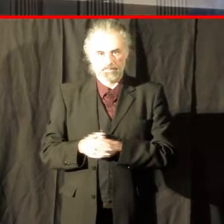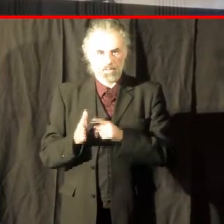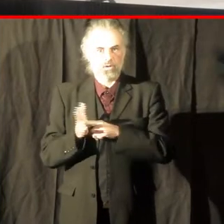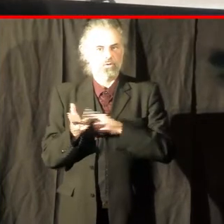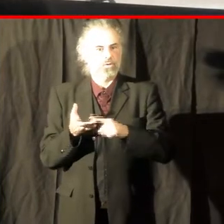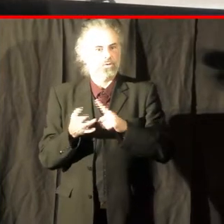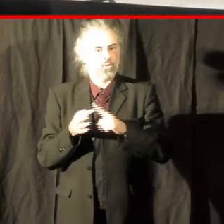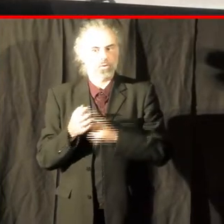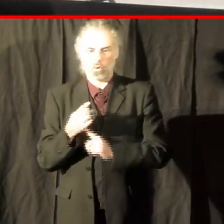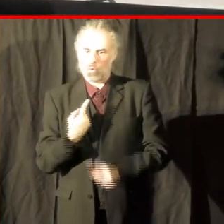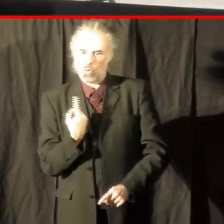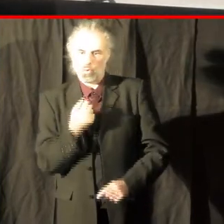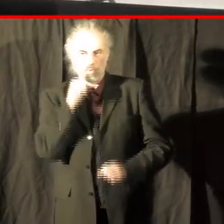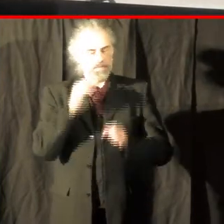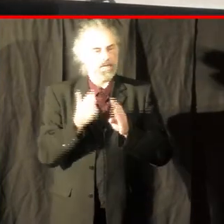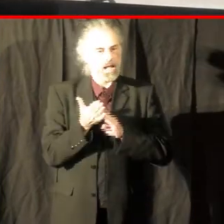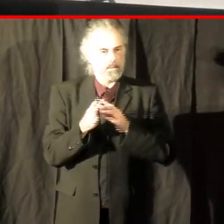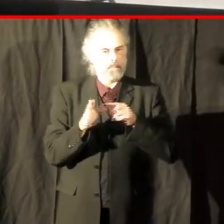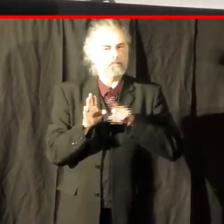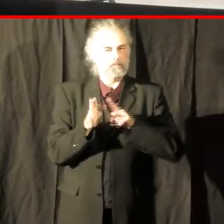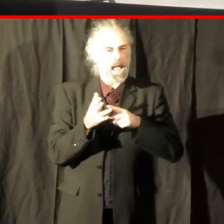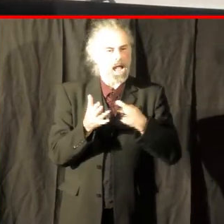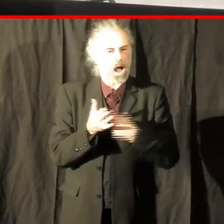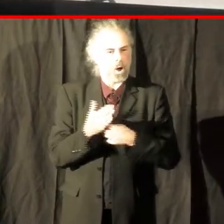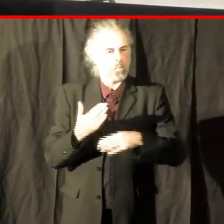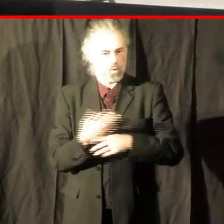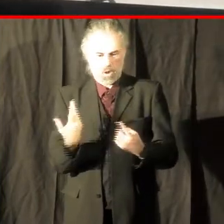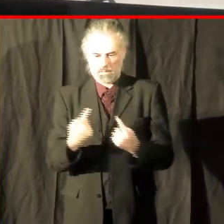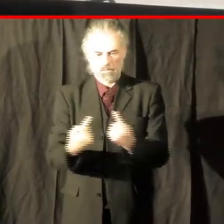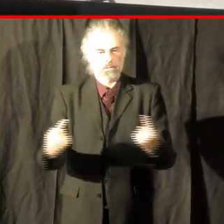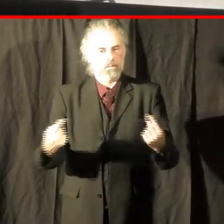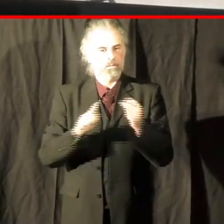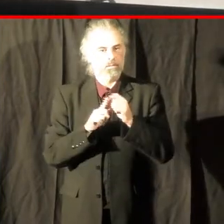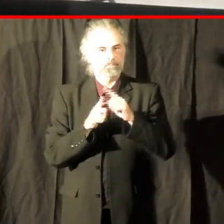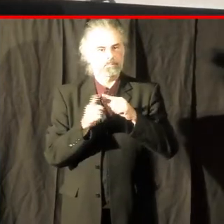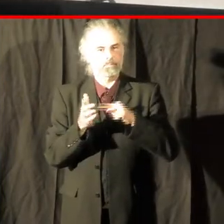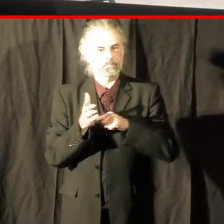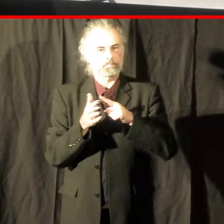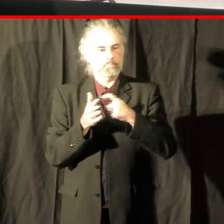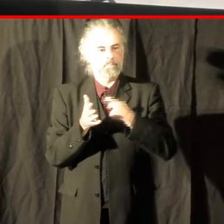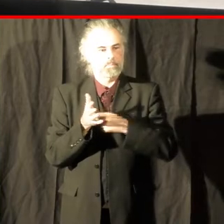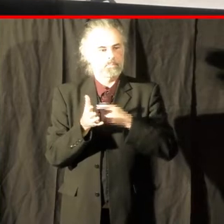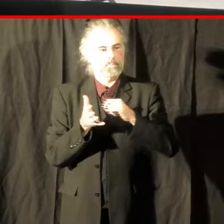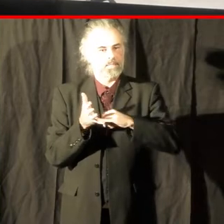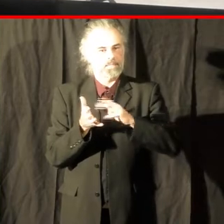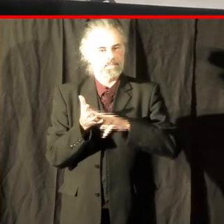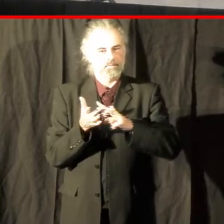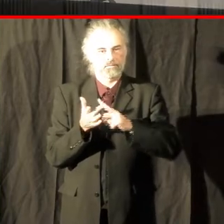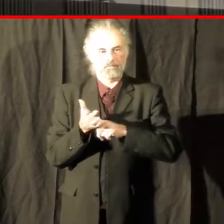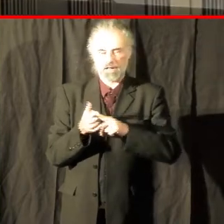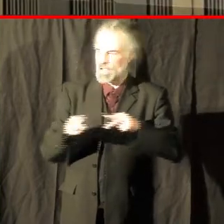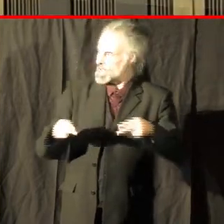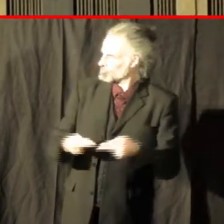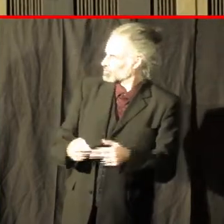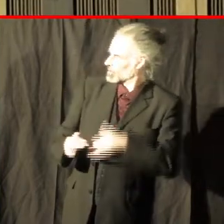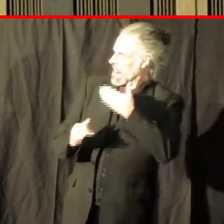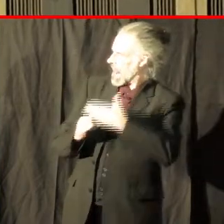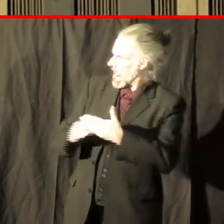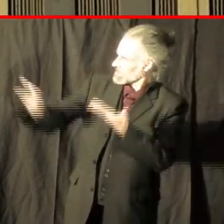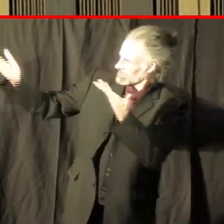Joel is playing the mayor of Petersville. And introducing Robin, last but not least. Robin, say